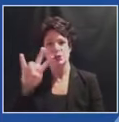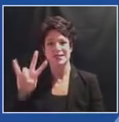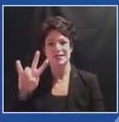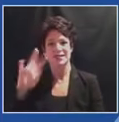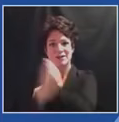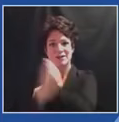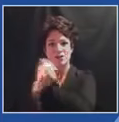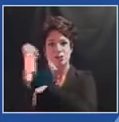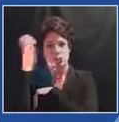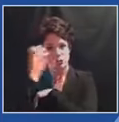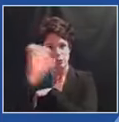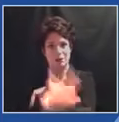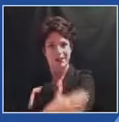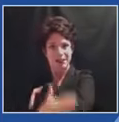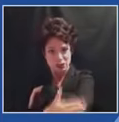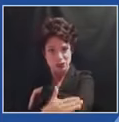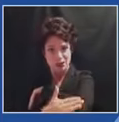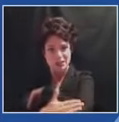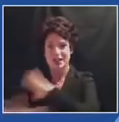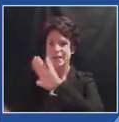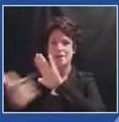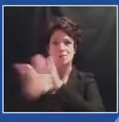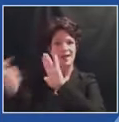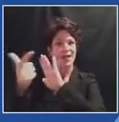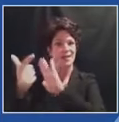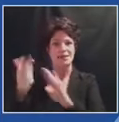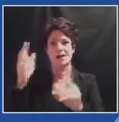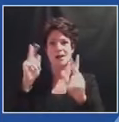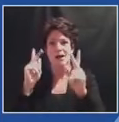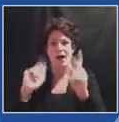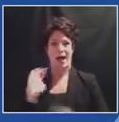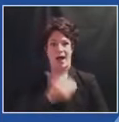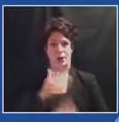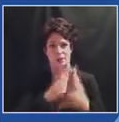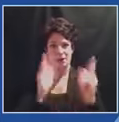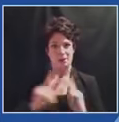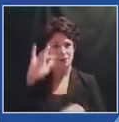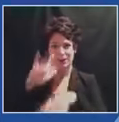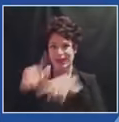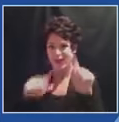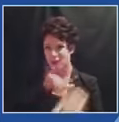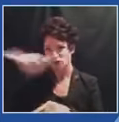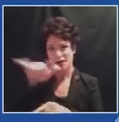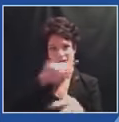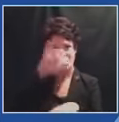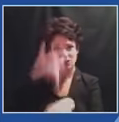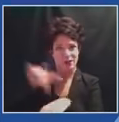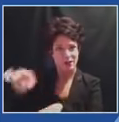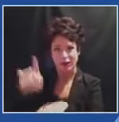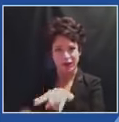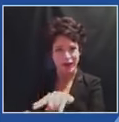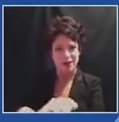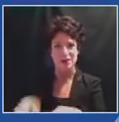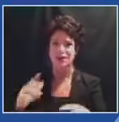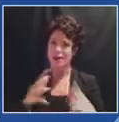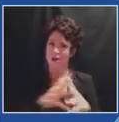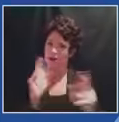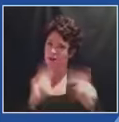European countries have banned Americans from traveling there because of the surging number of COVID-19 cases in the United